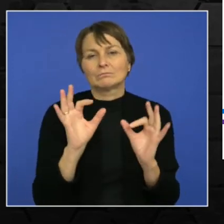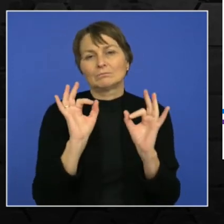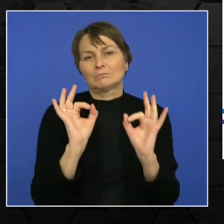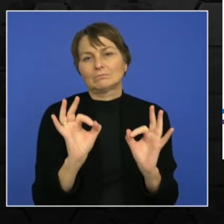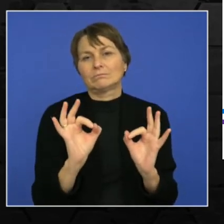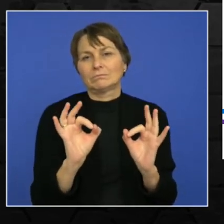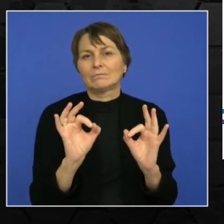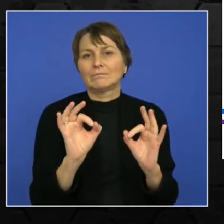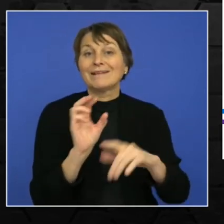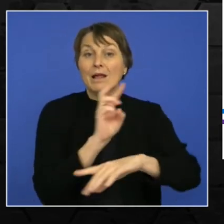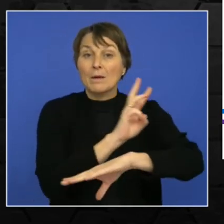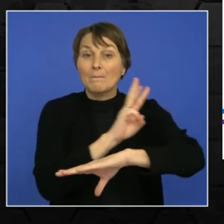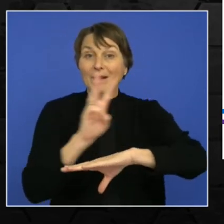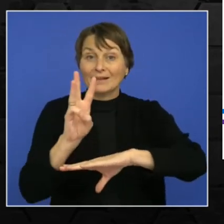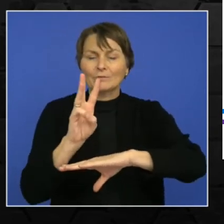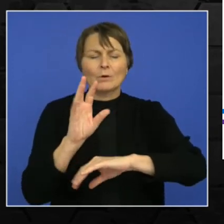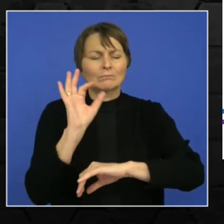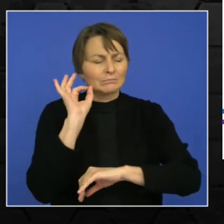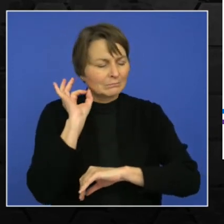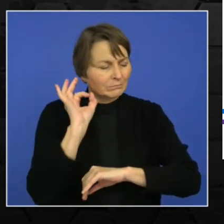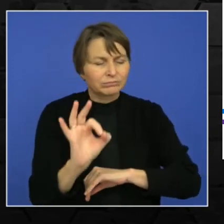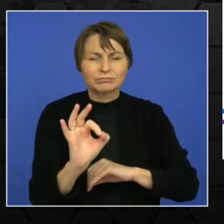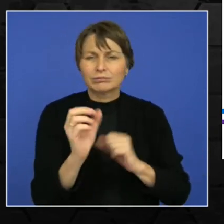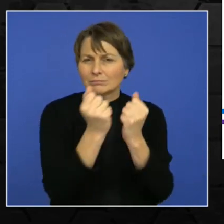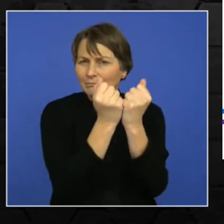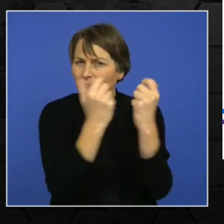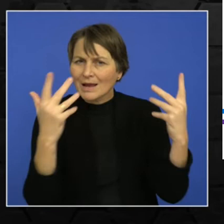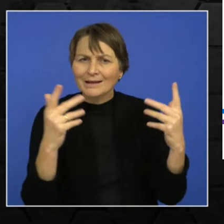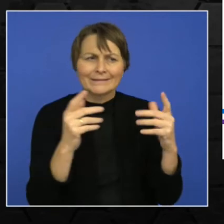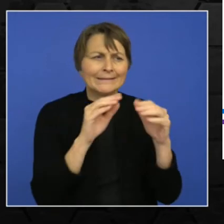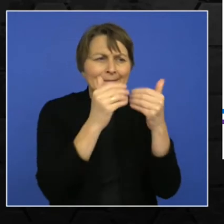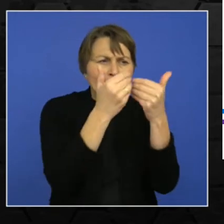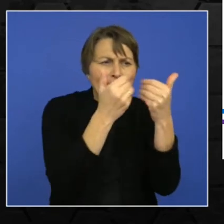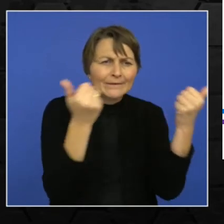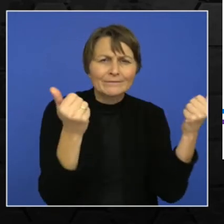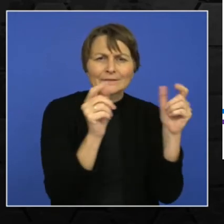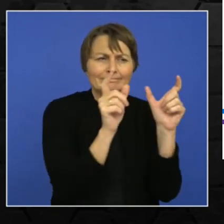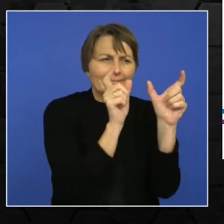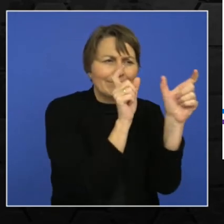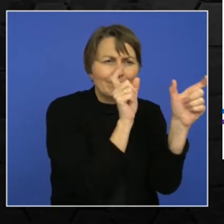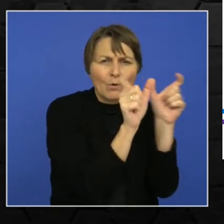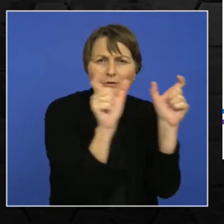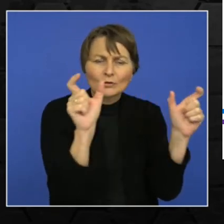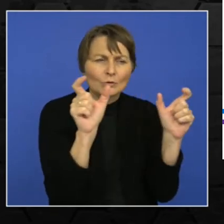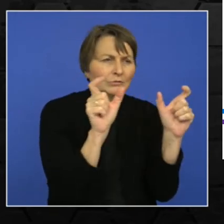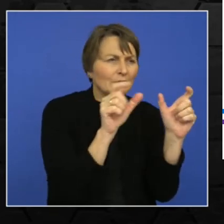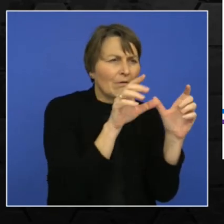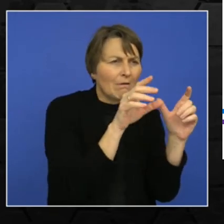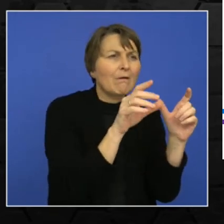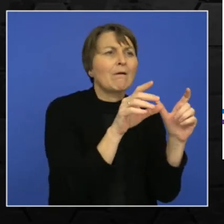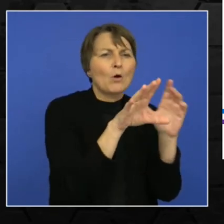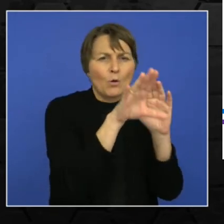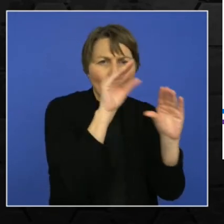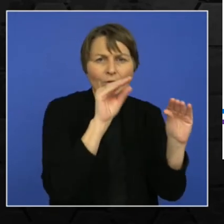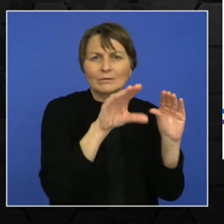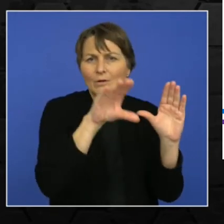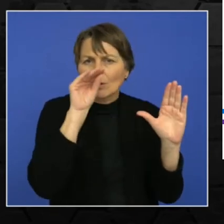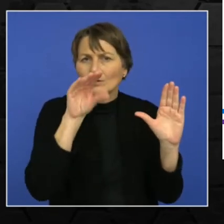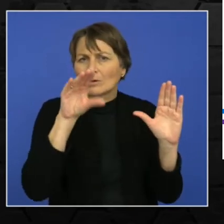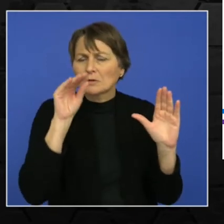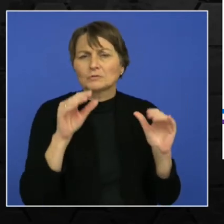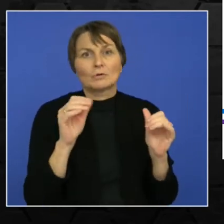where everything is separated into separate modules, and it is really summarized well. I would highly recommend you guys to watch